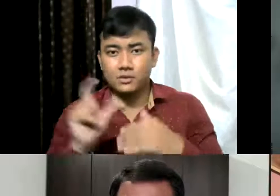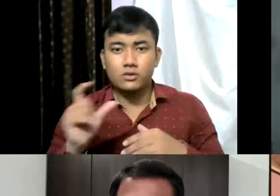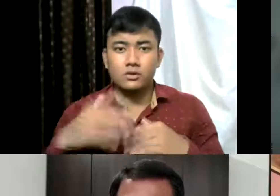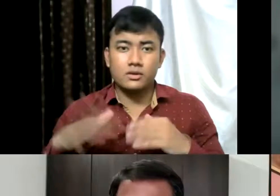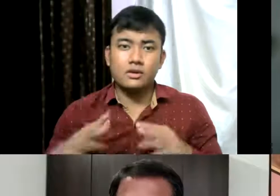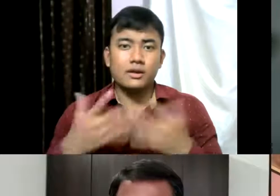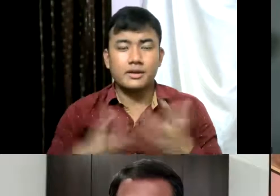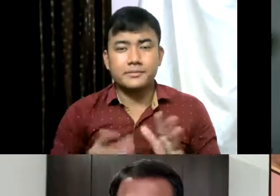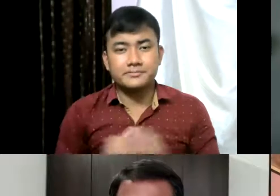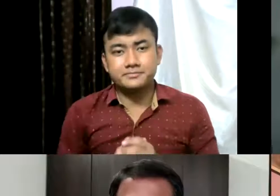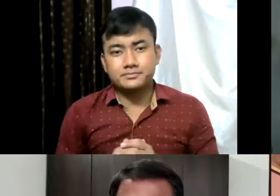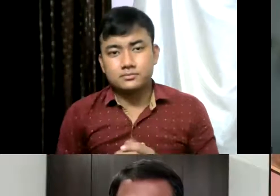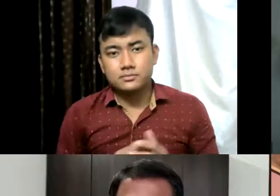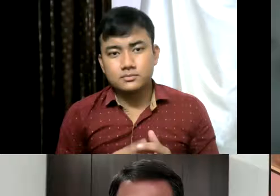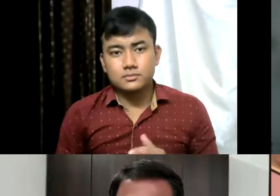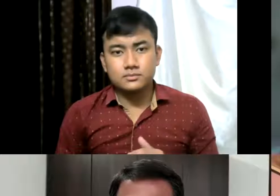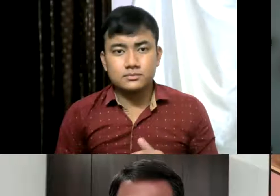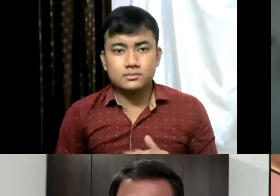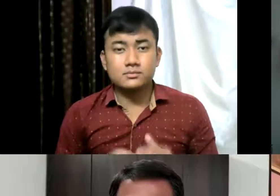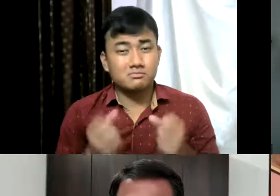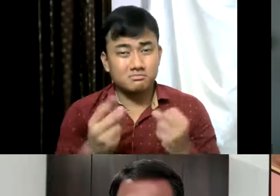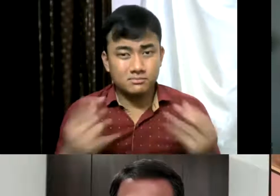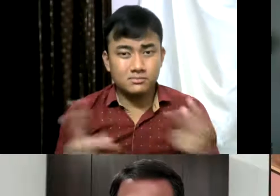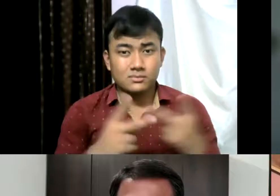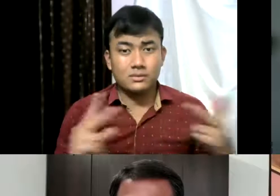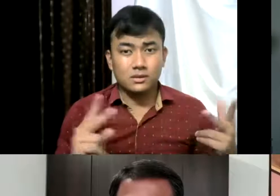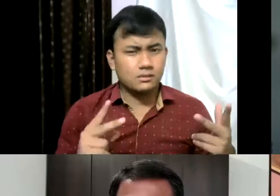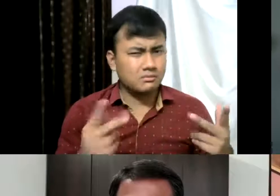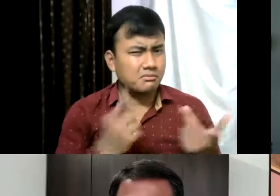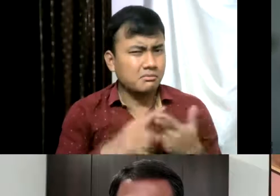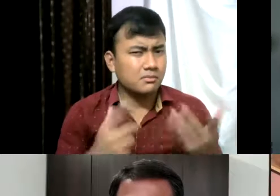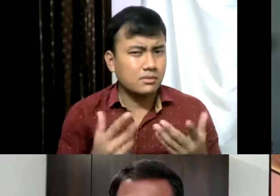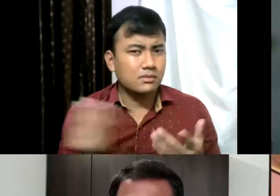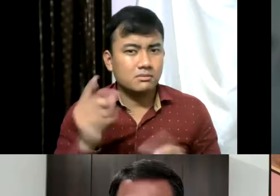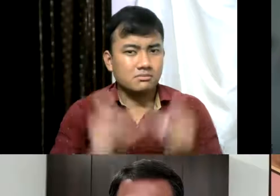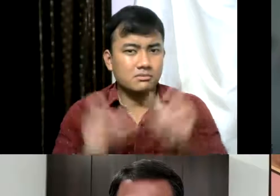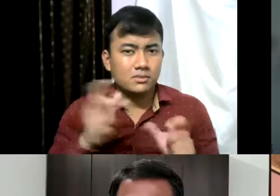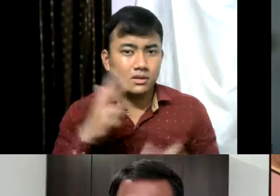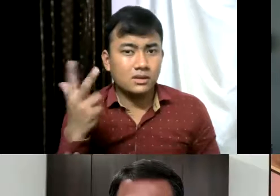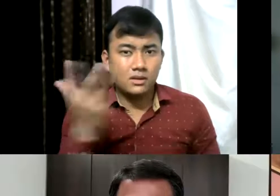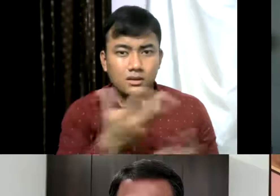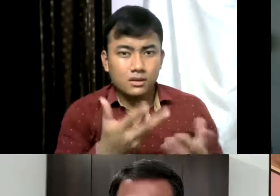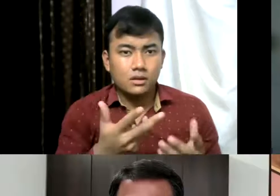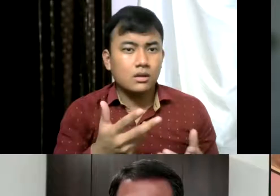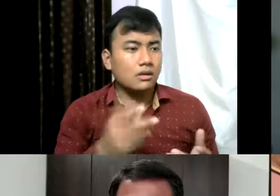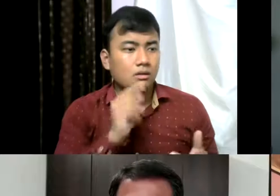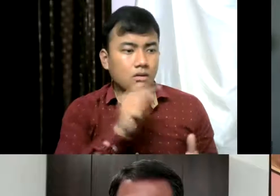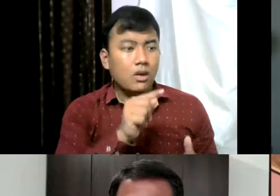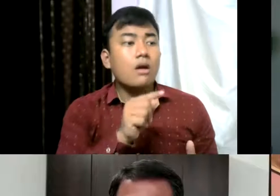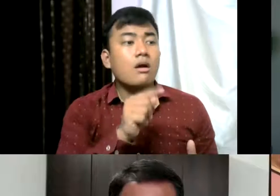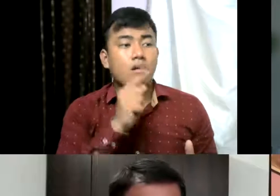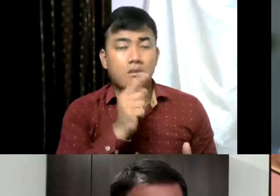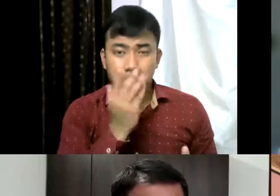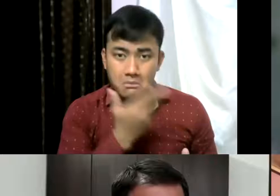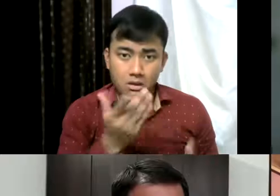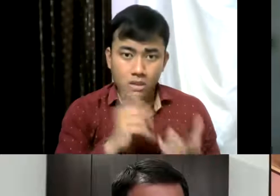offline spaces. And in many places, it is justified by saying that, oh, but this is how we are making it more human.